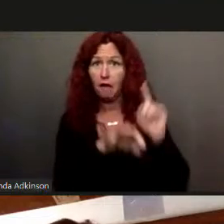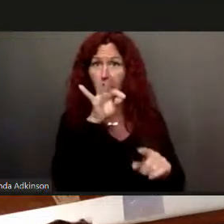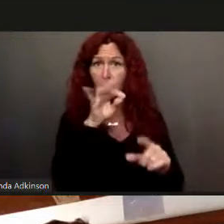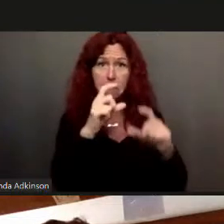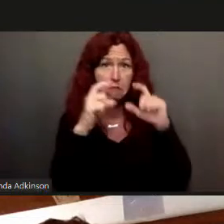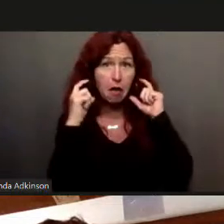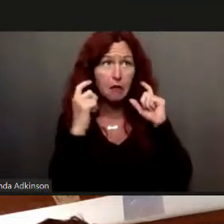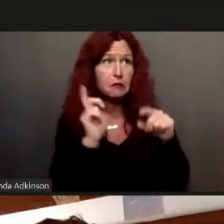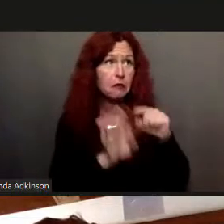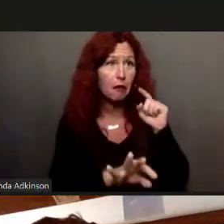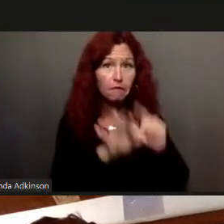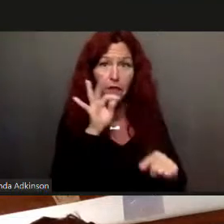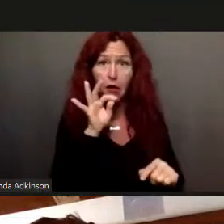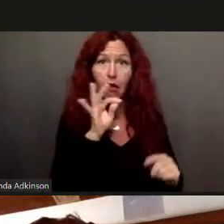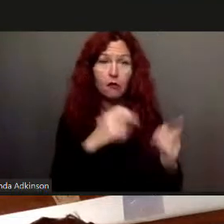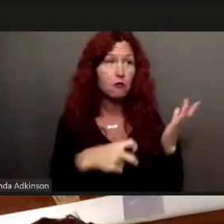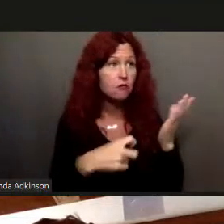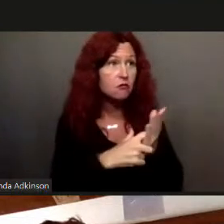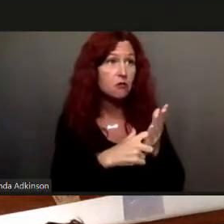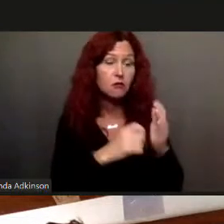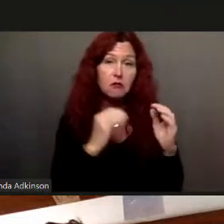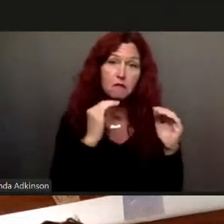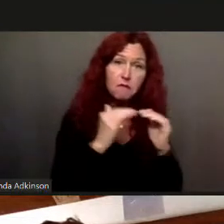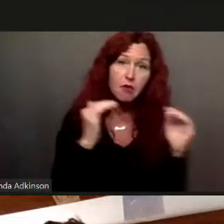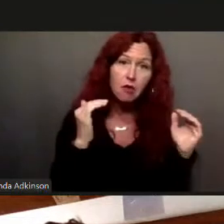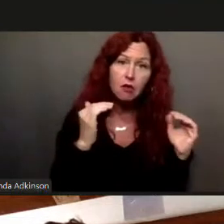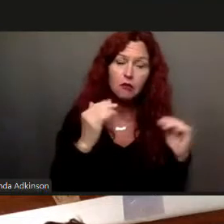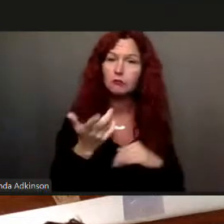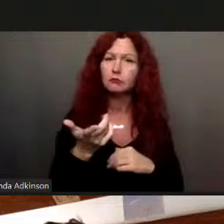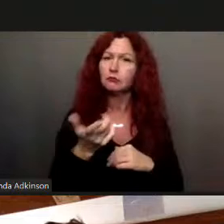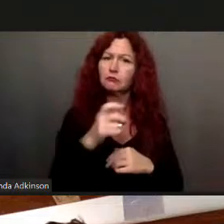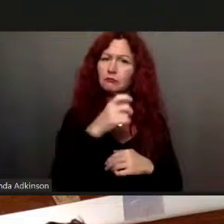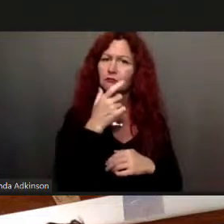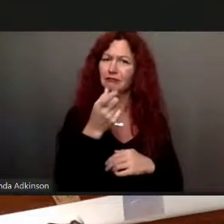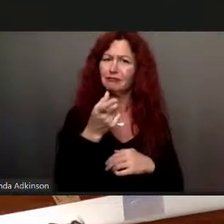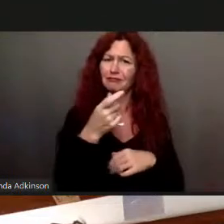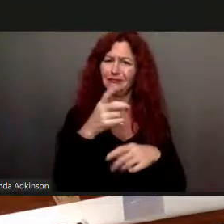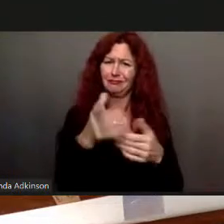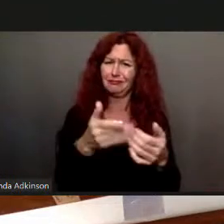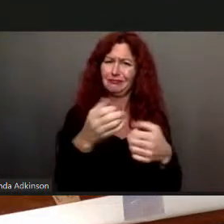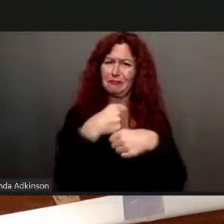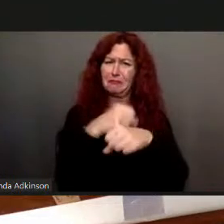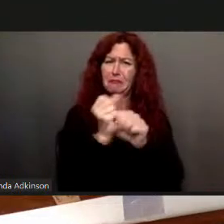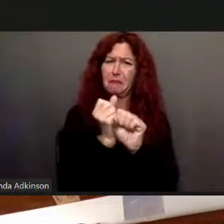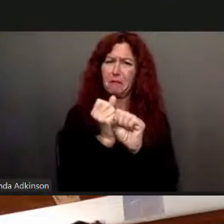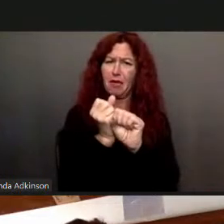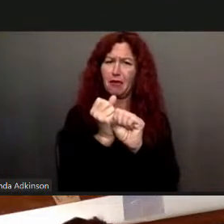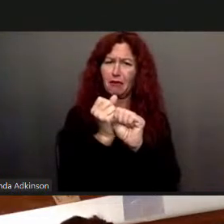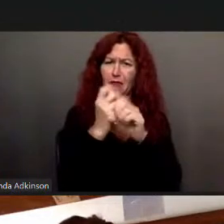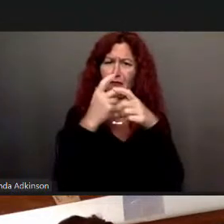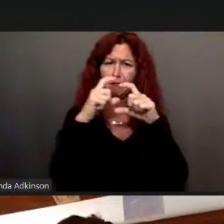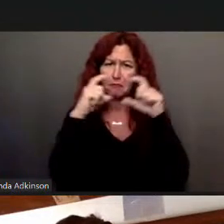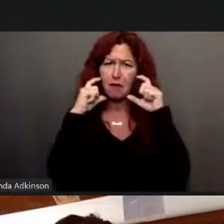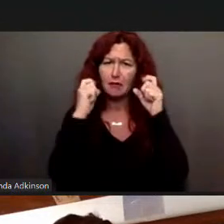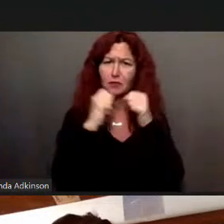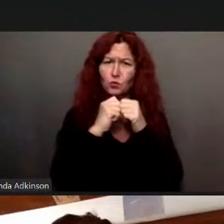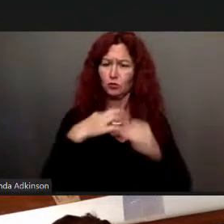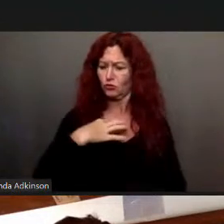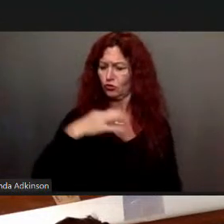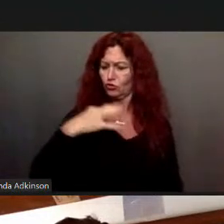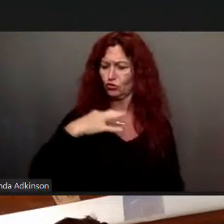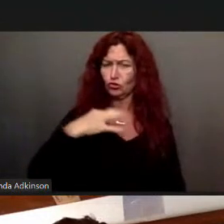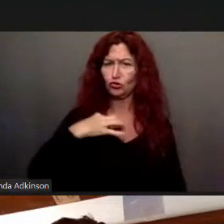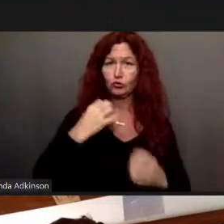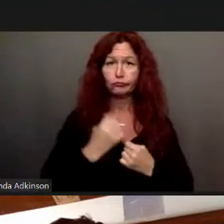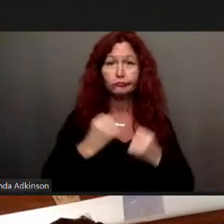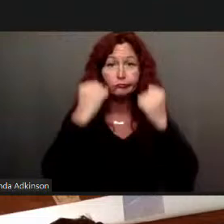out of cloth. It's, 3 layers of cloth over your mouth and your nose. That qualifies as a mask.